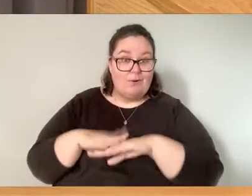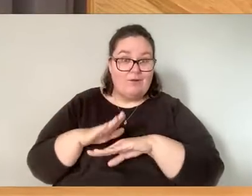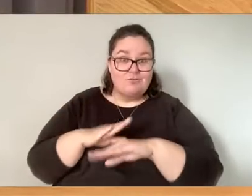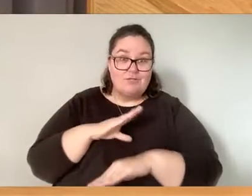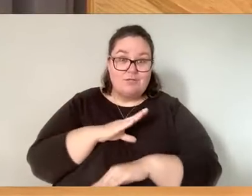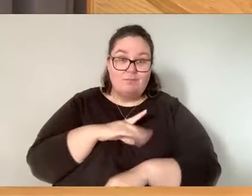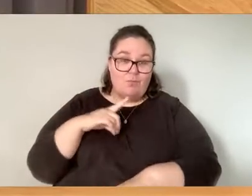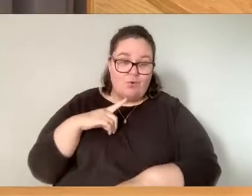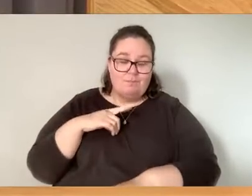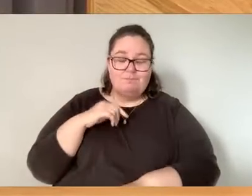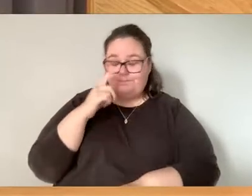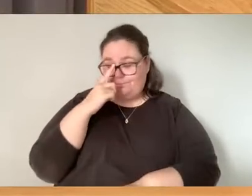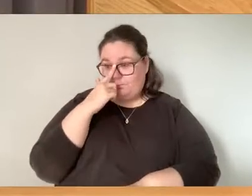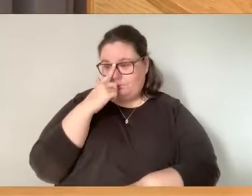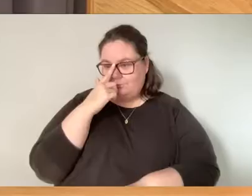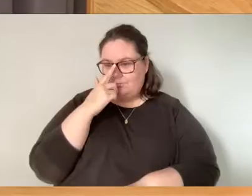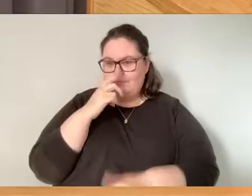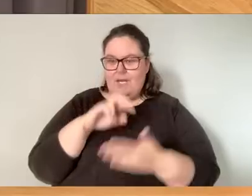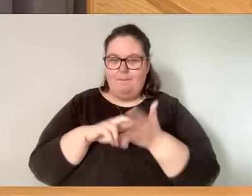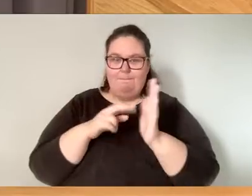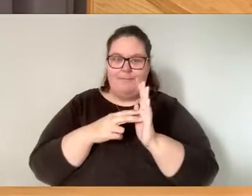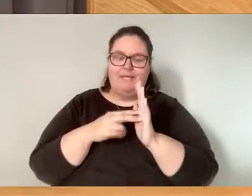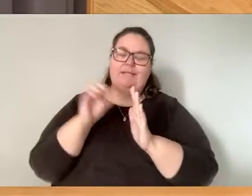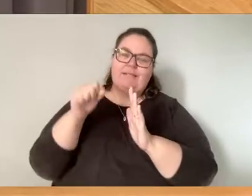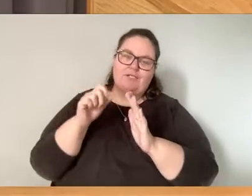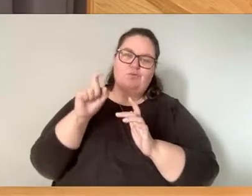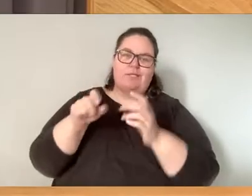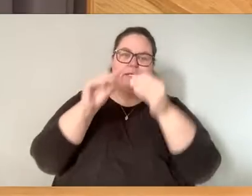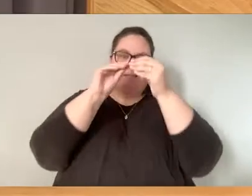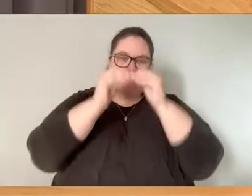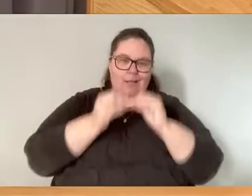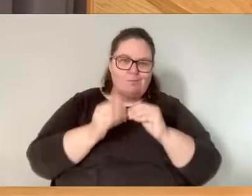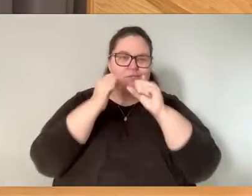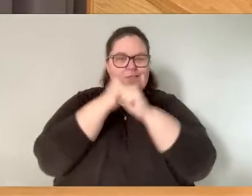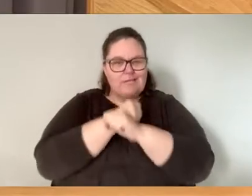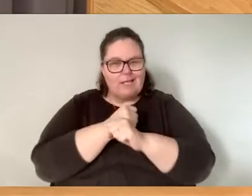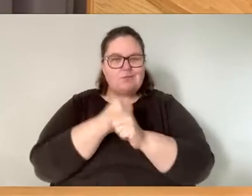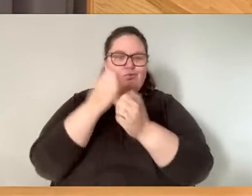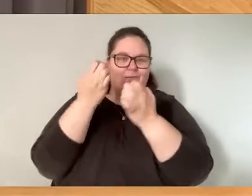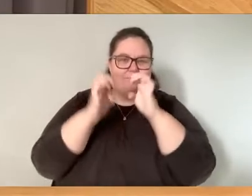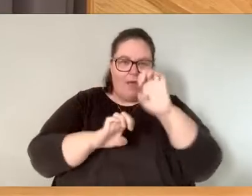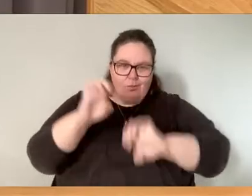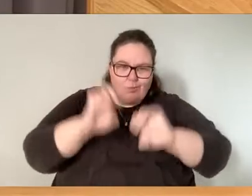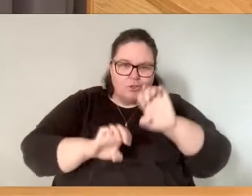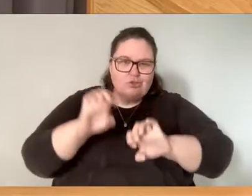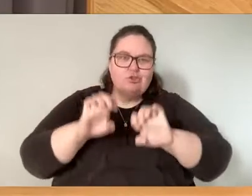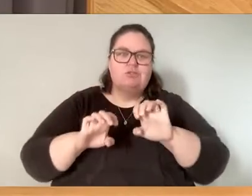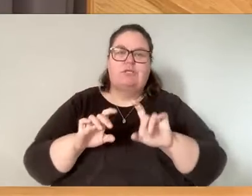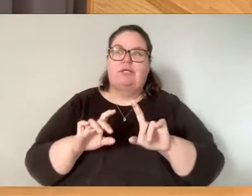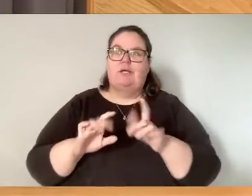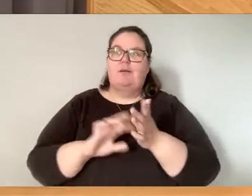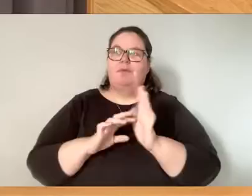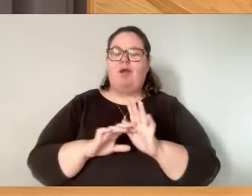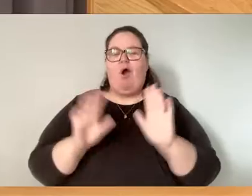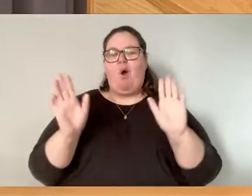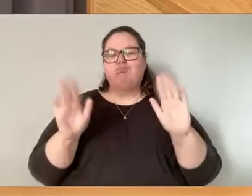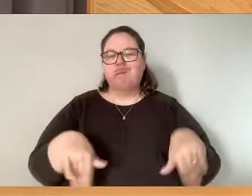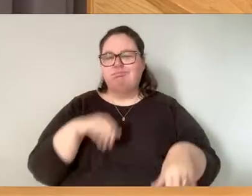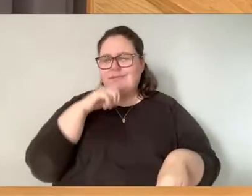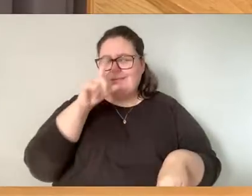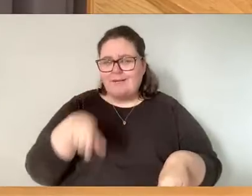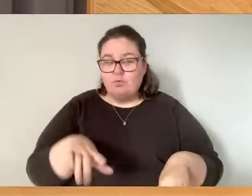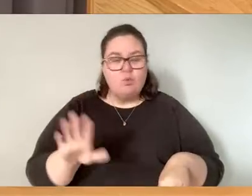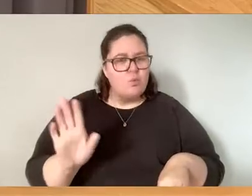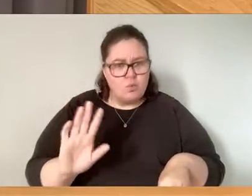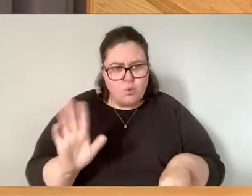performance indicators and metrics to be able to evaluate the plan. And that work isn't being taken lightly. It's going to be a focus as we